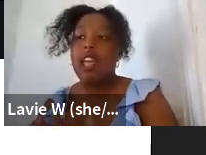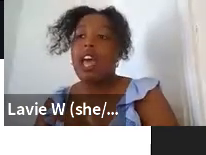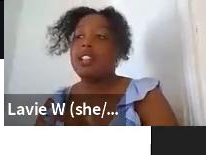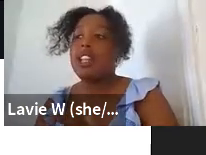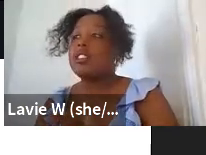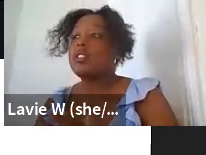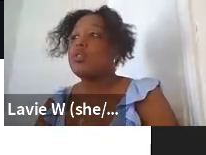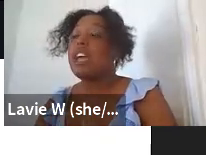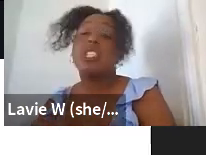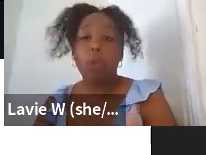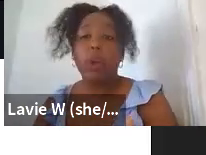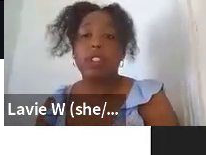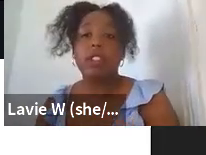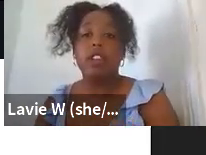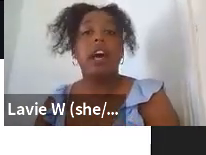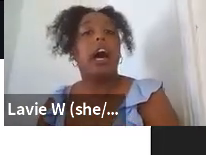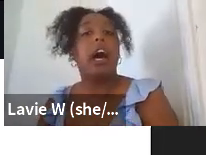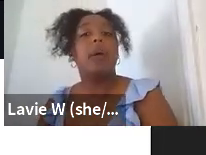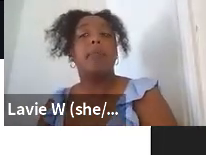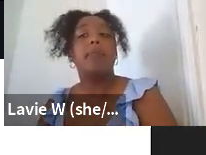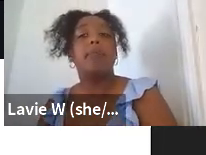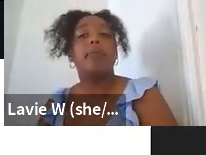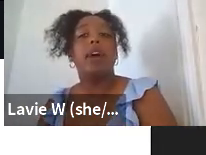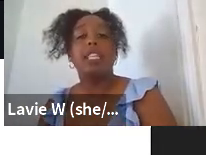constrain and to